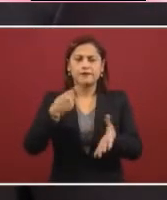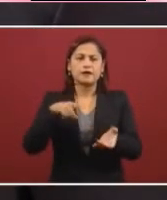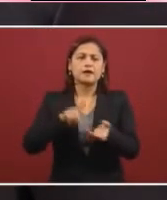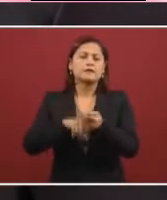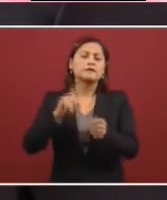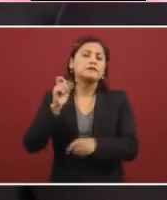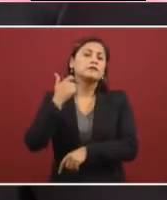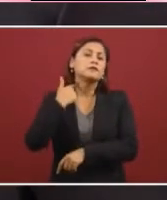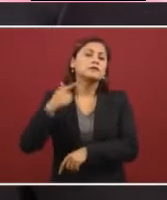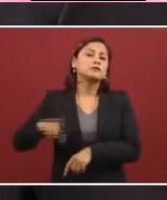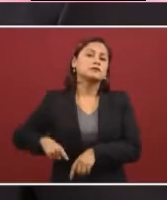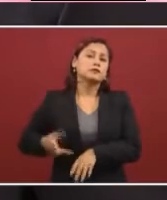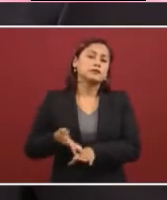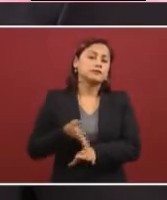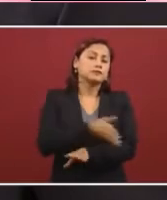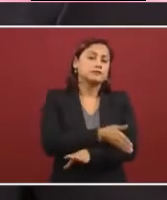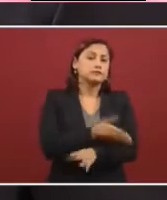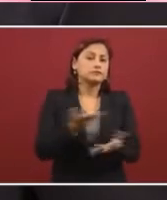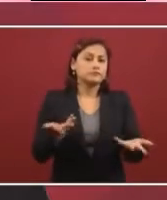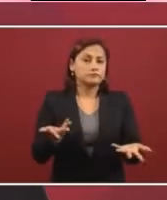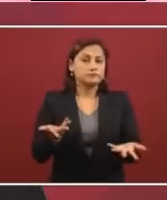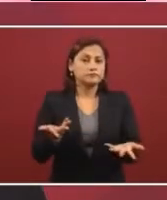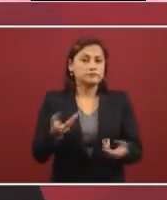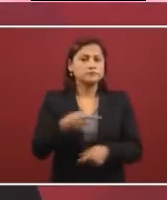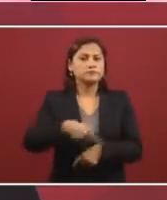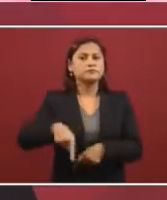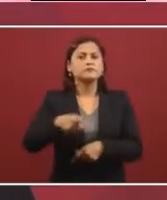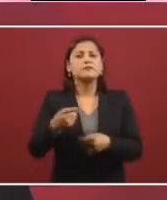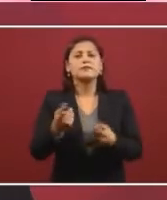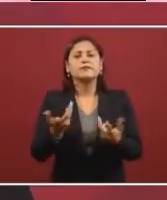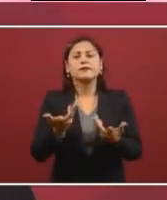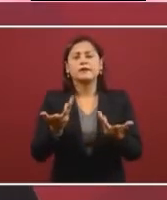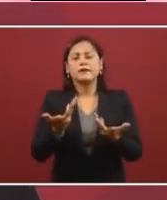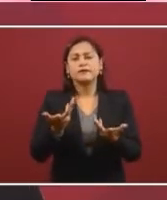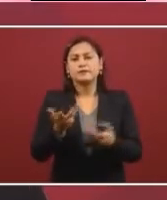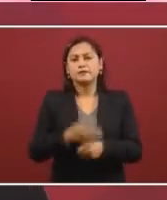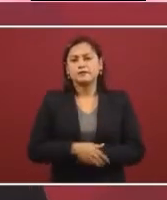in the previous governments. So what did they do?